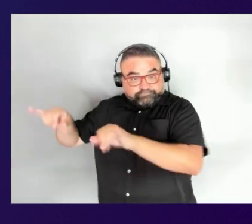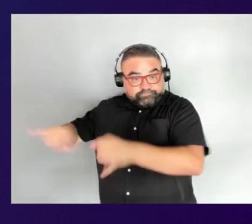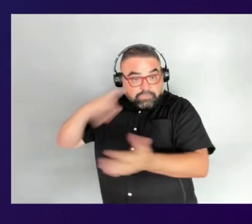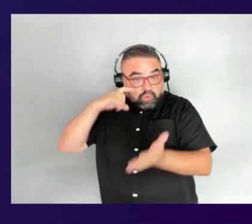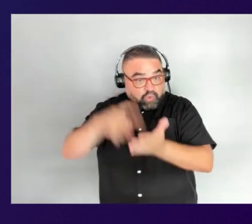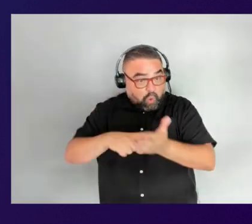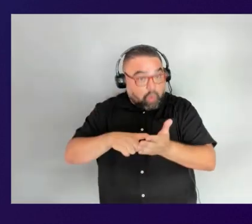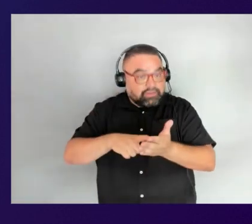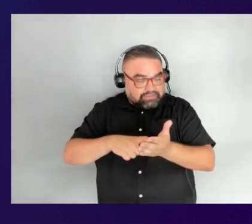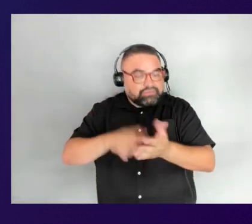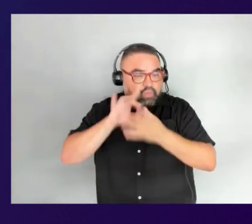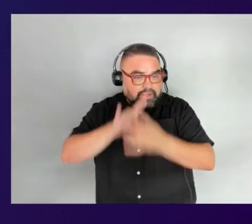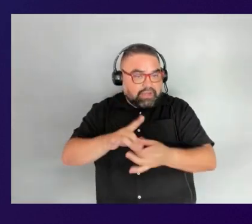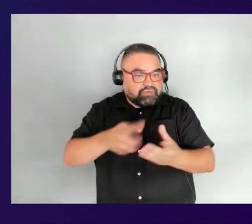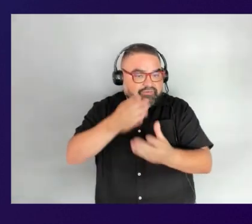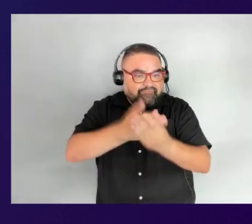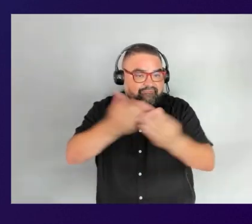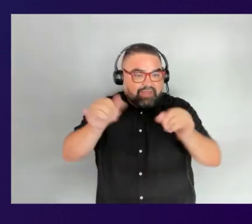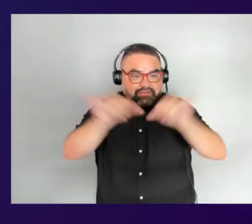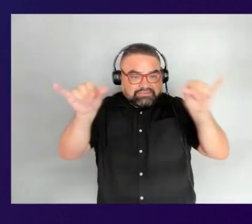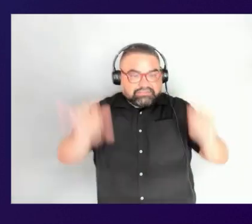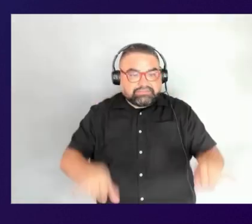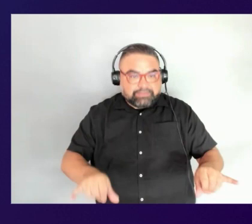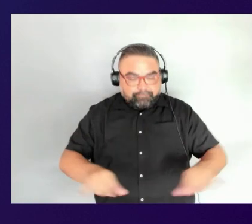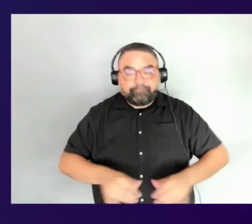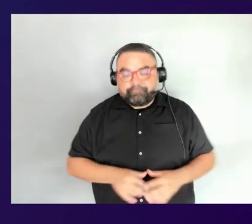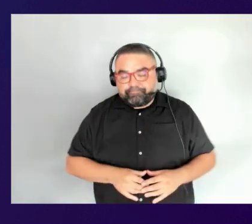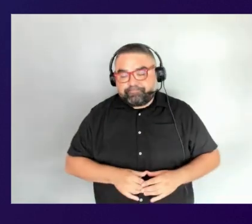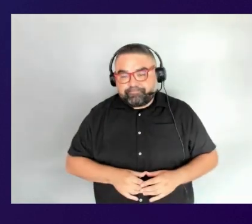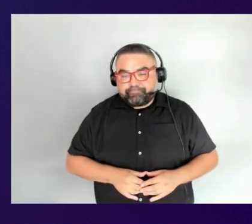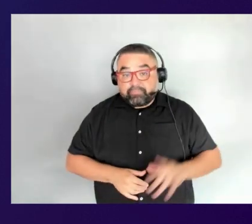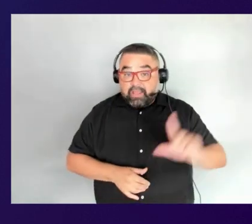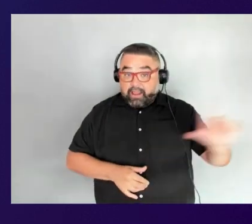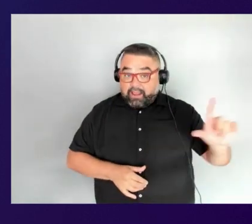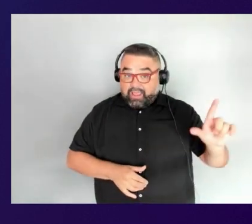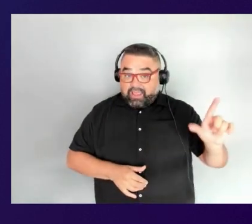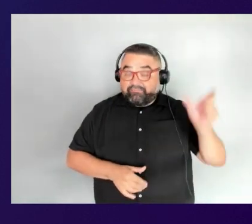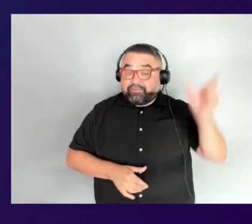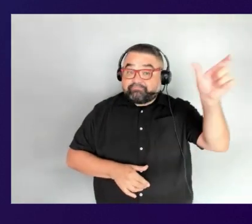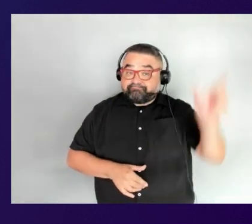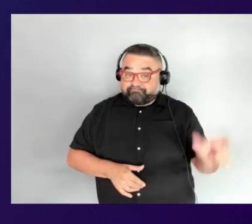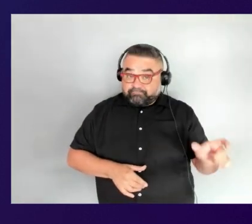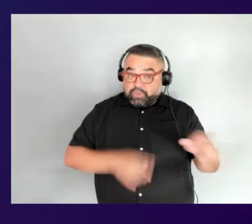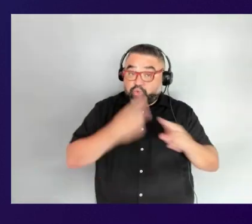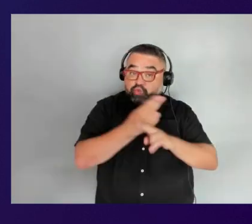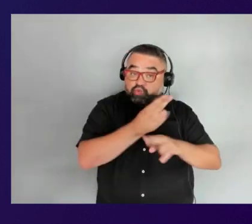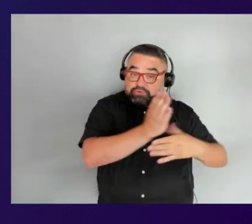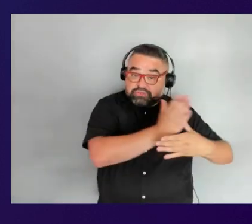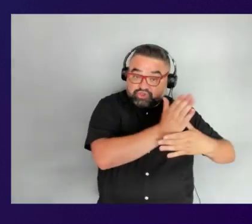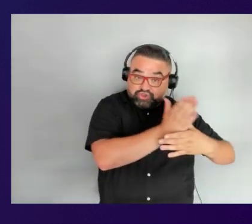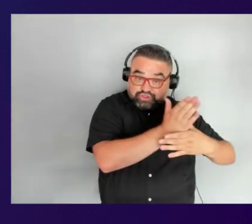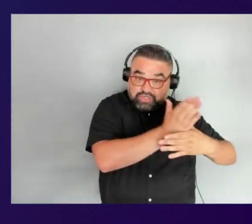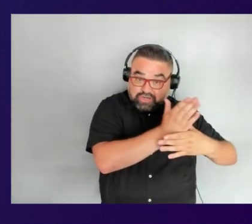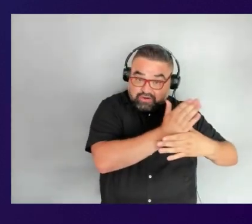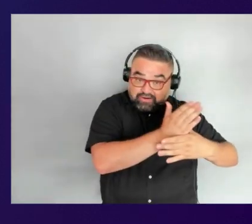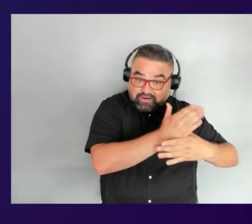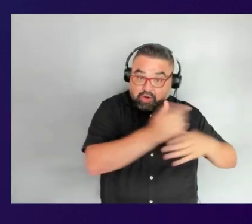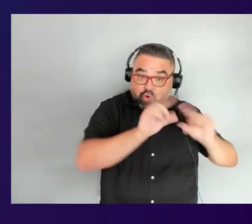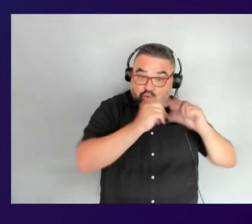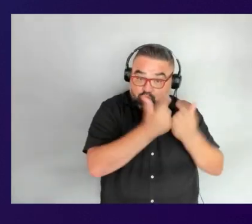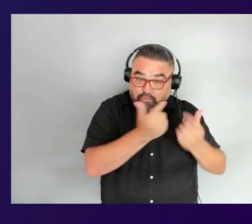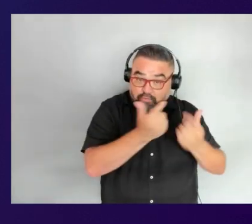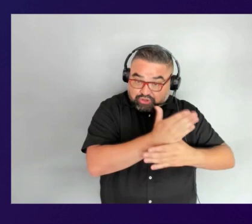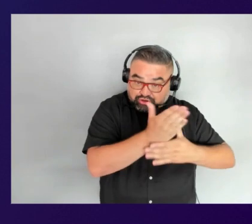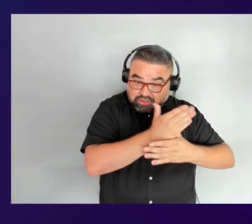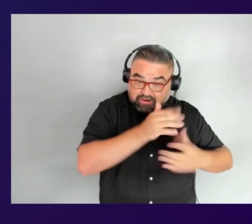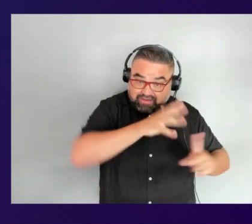our file systems that we just mentioned. On the left-hand side, we have user share and group shared